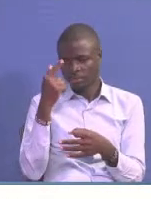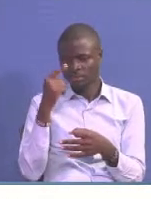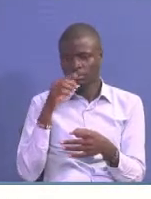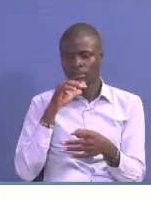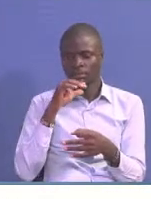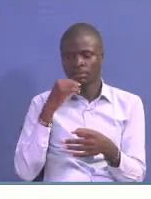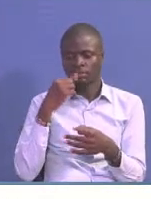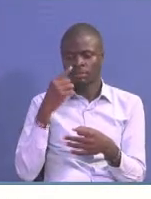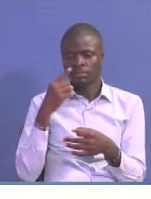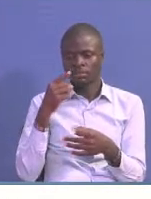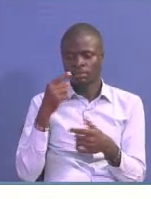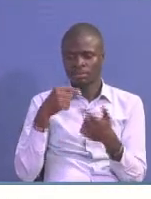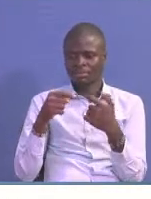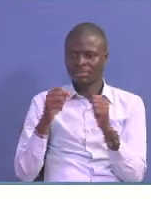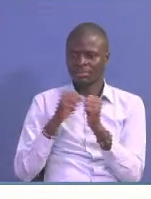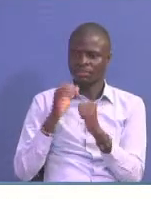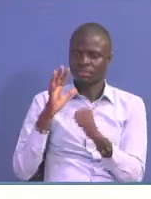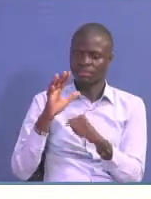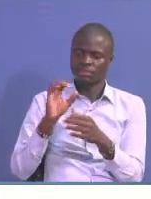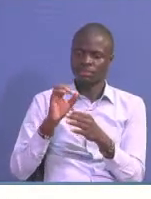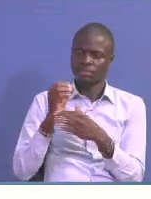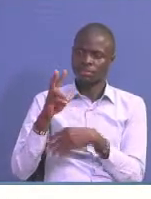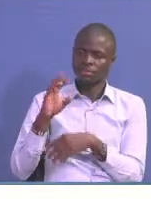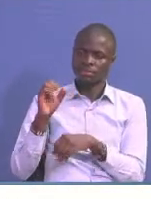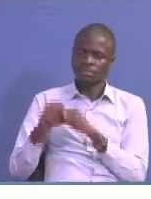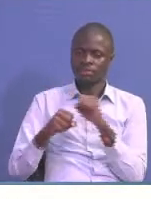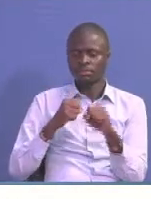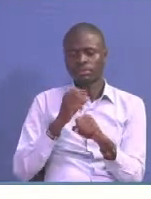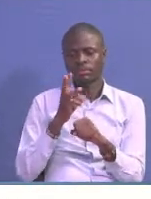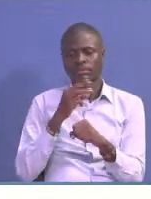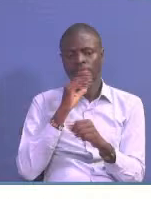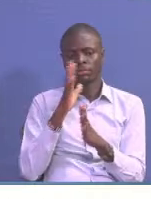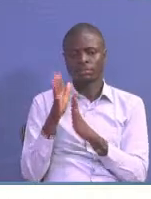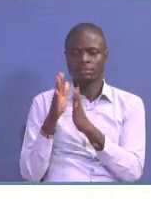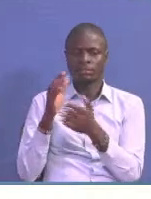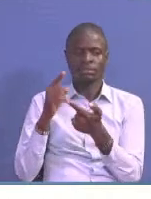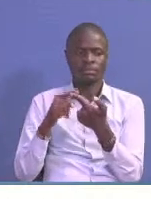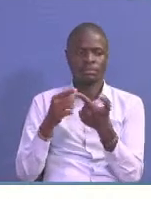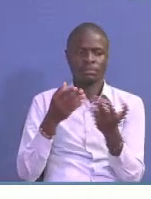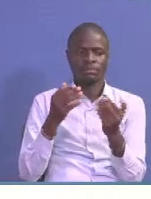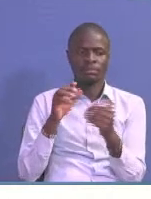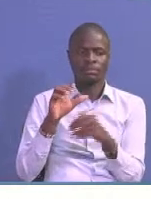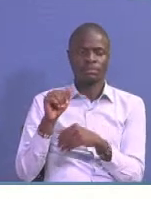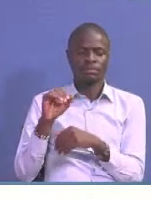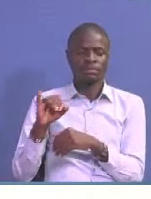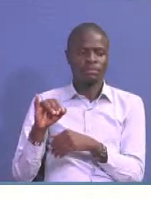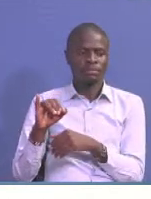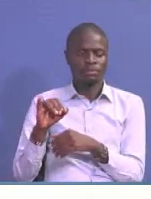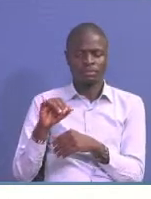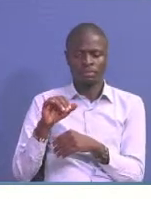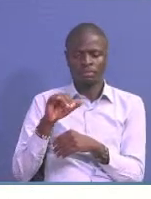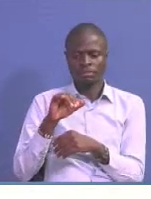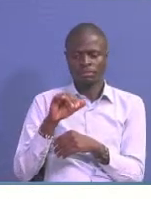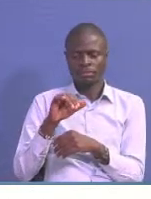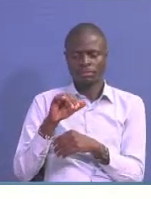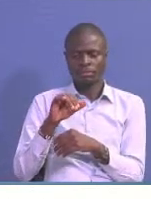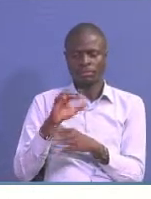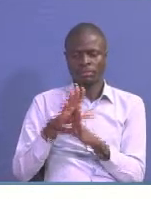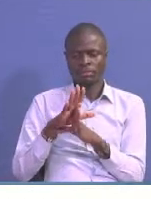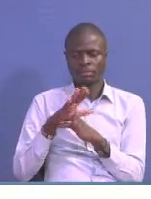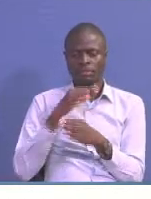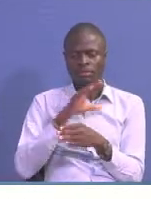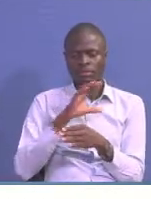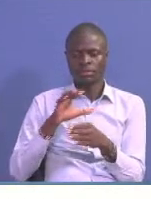highlighted that in the coming 15 or 20 years, if we don't get prepared to embrace artificial intelligence, Ambassador Dr. Francis Muthaura